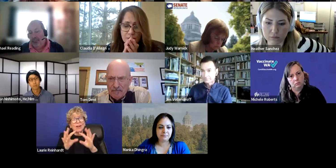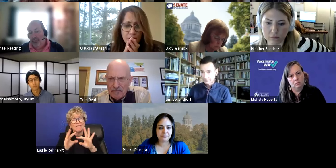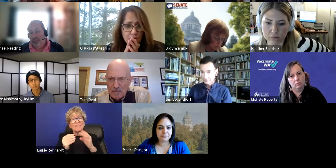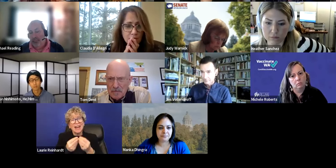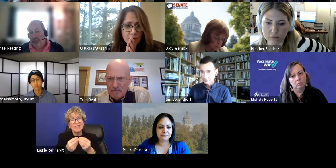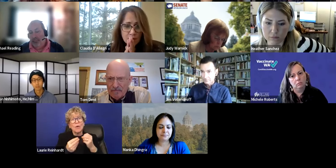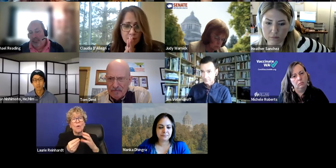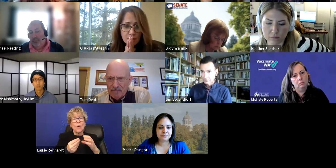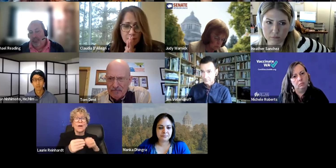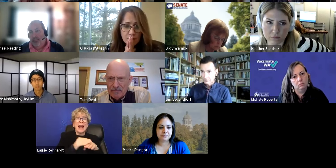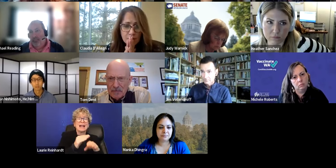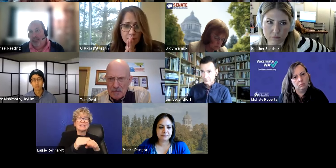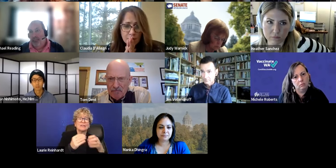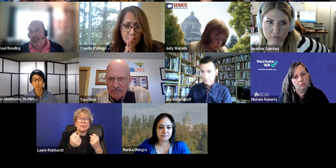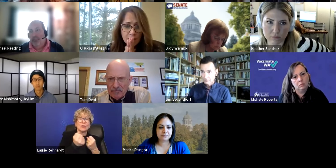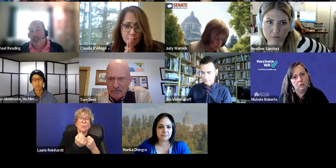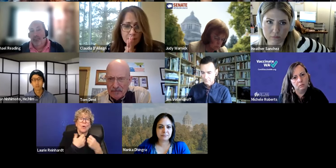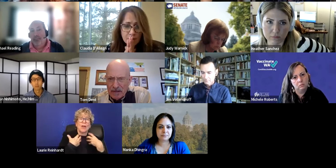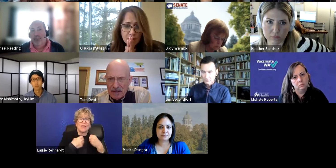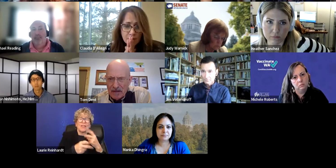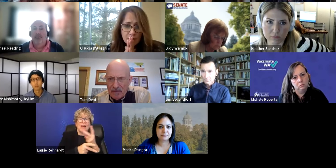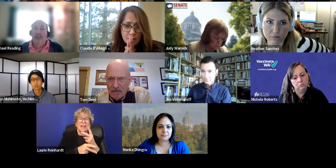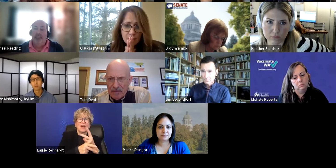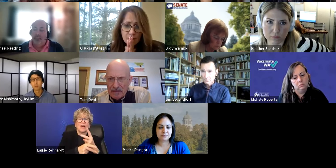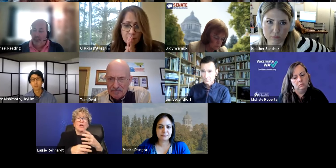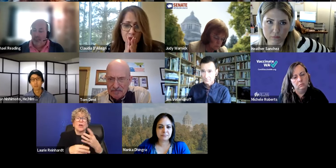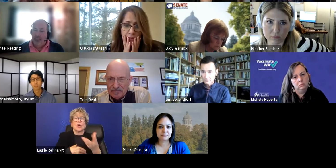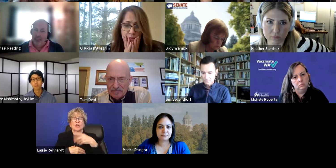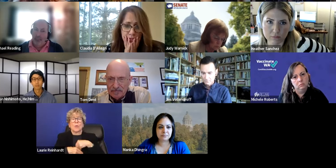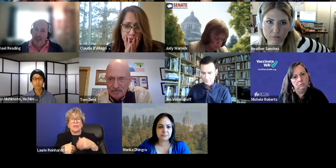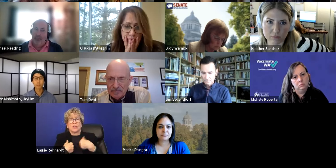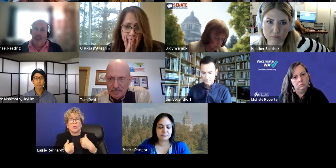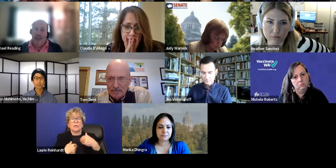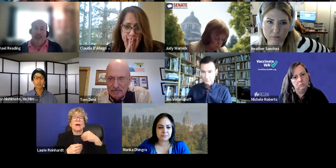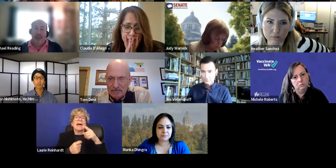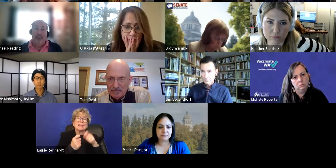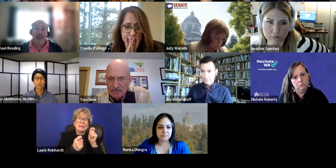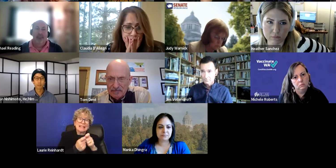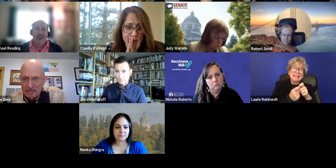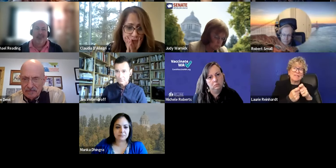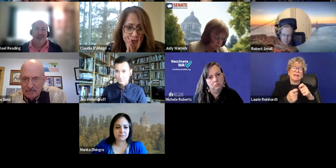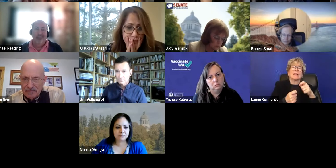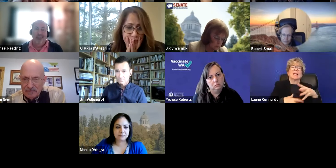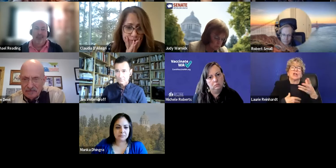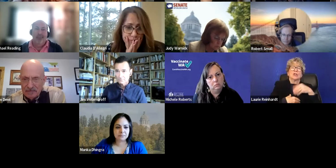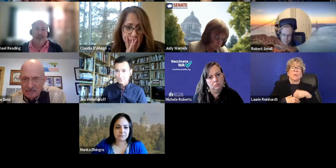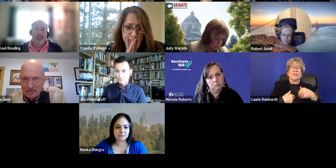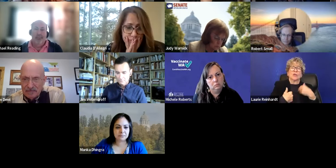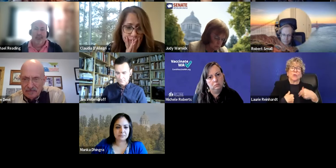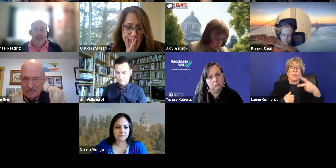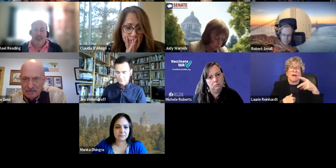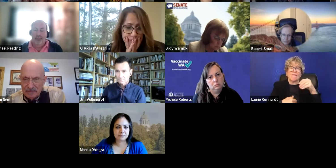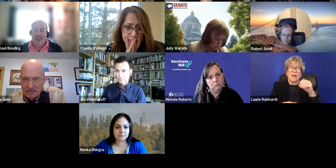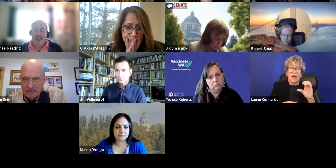to supportive healthcare. We know that trans youth, and especially trans youth of color, are already disproportionately overrepresented